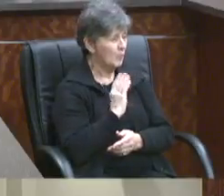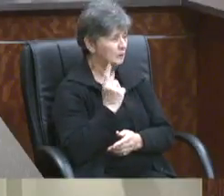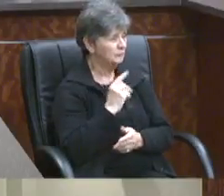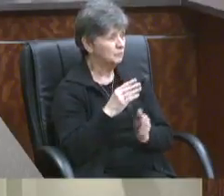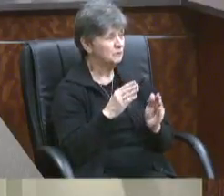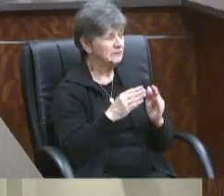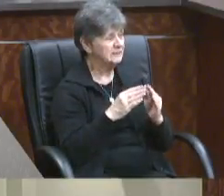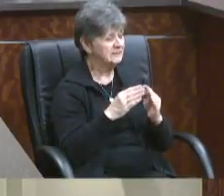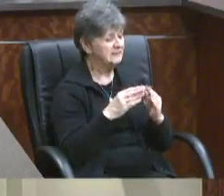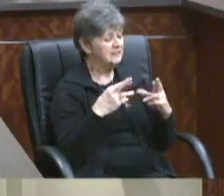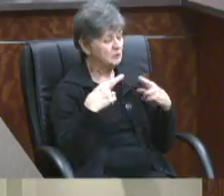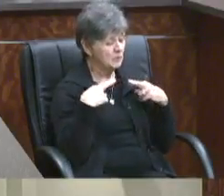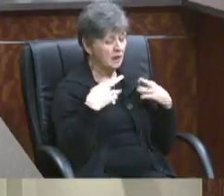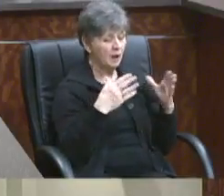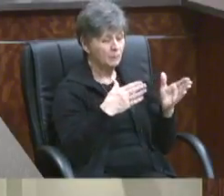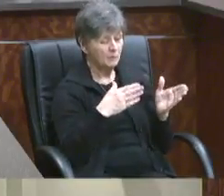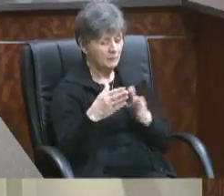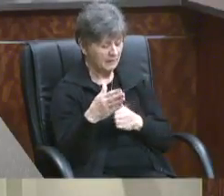Mr. Smalls. Do I have a second?